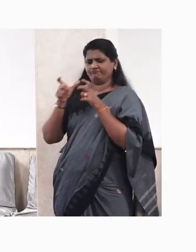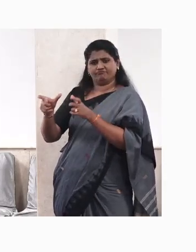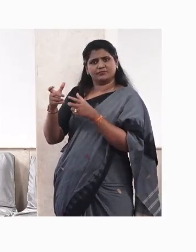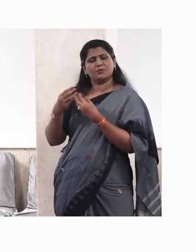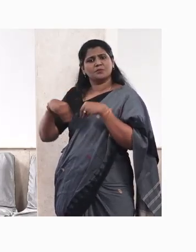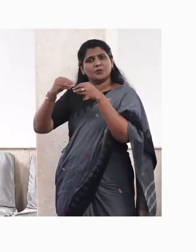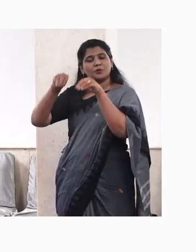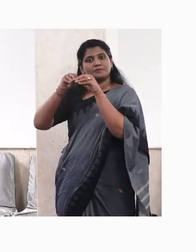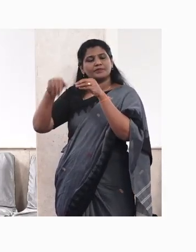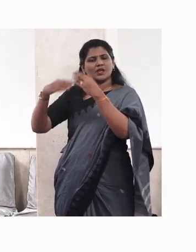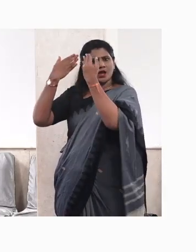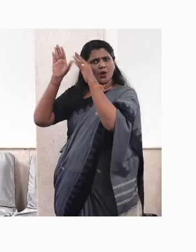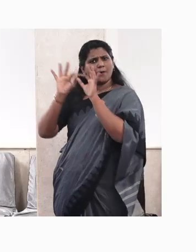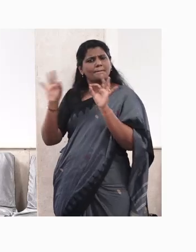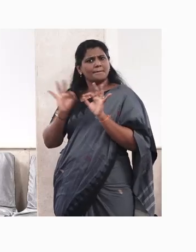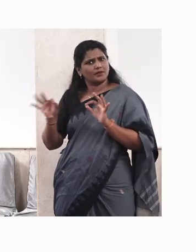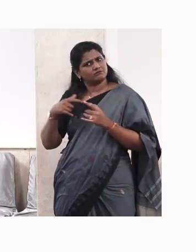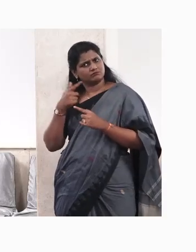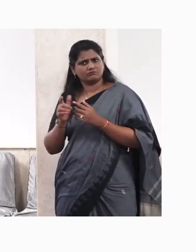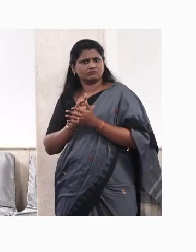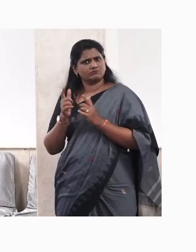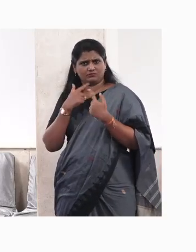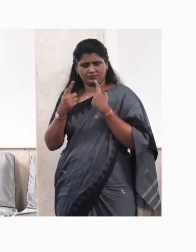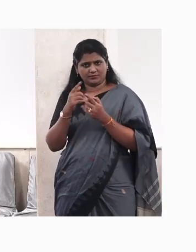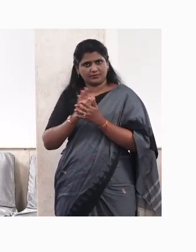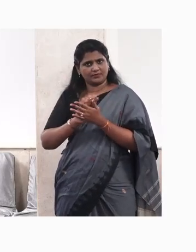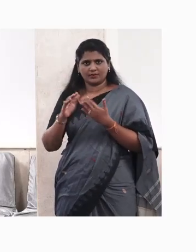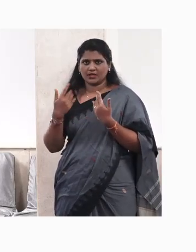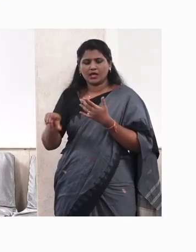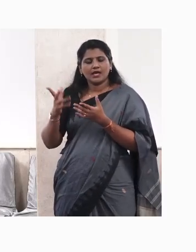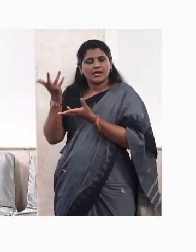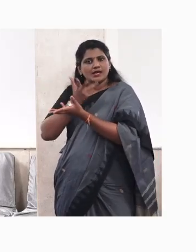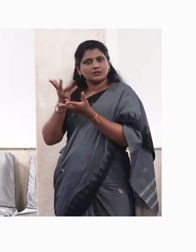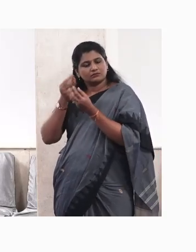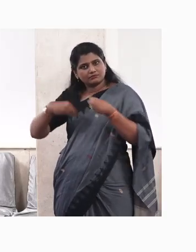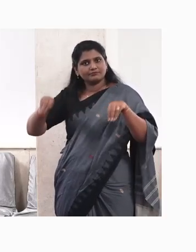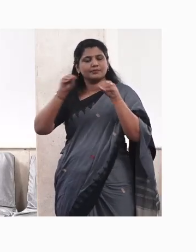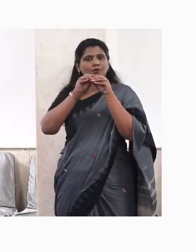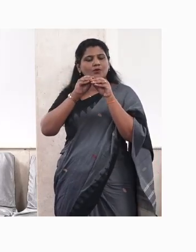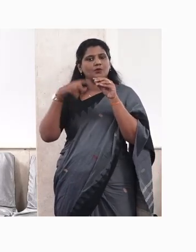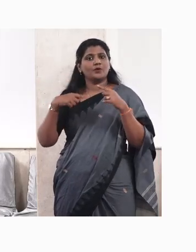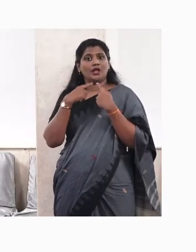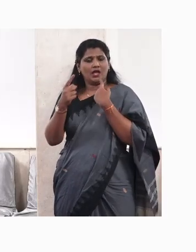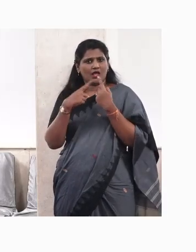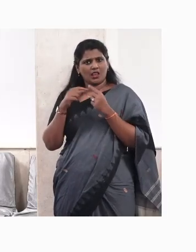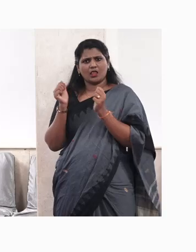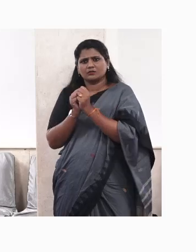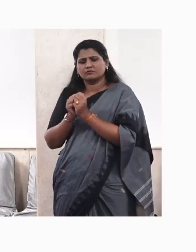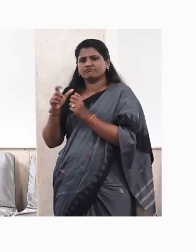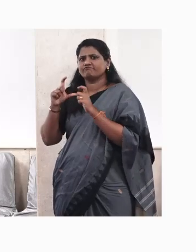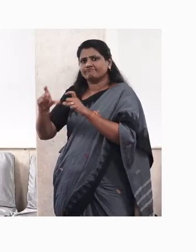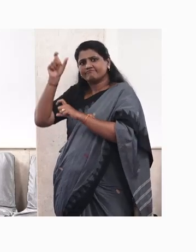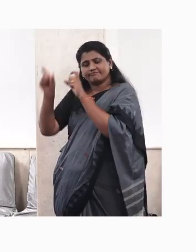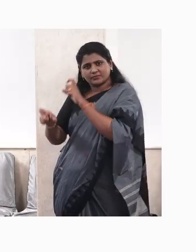engaging a lot of open dialogue, and when we started to have lot of discussions and dialogue with the caregiver,